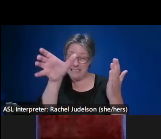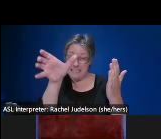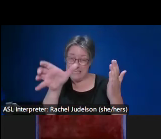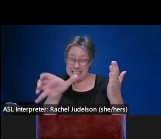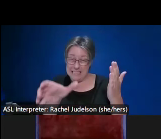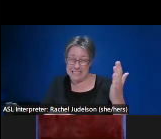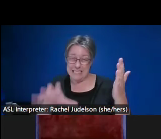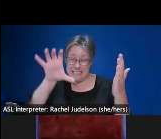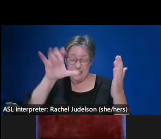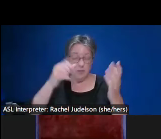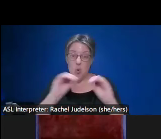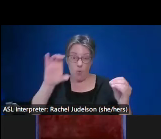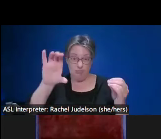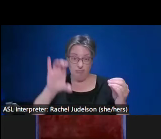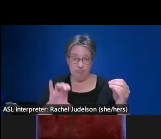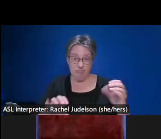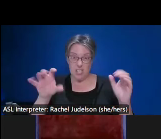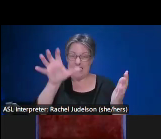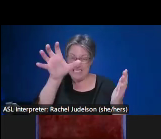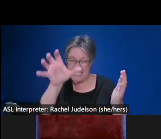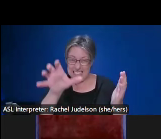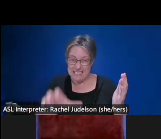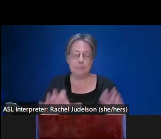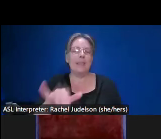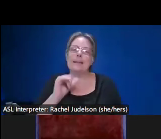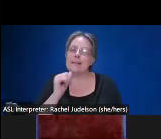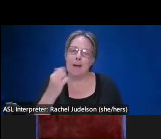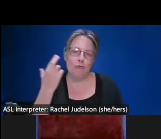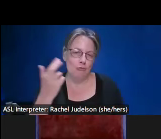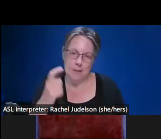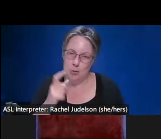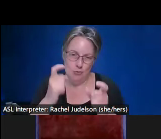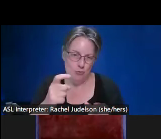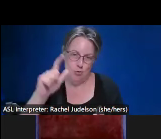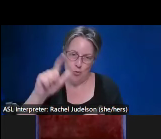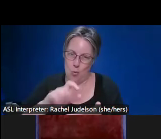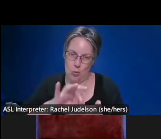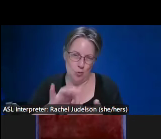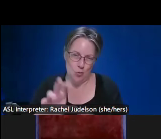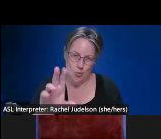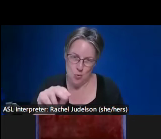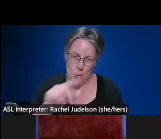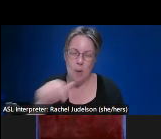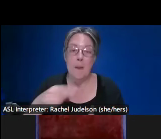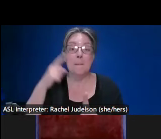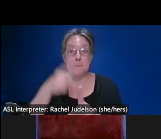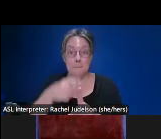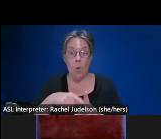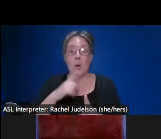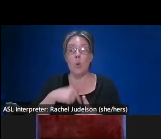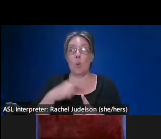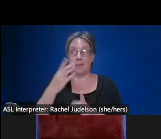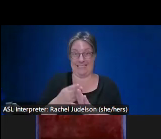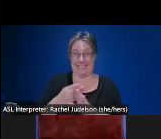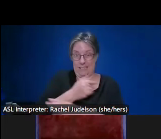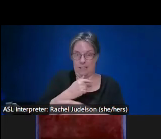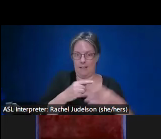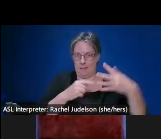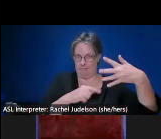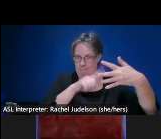into smaller paragraphs, again, I don't think that's a reason to score it poorly. You want to score it on the basis of those factors that I talked